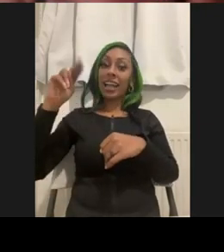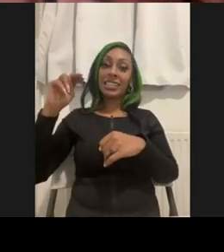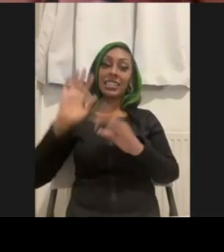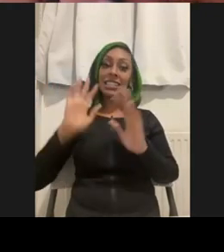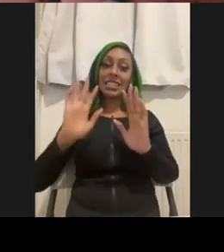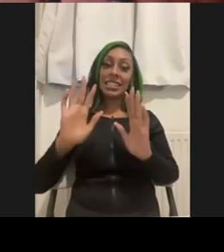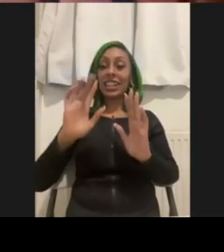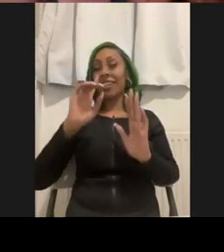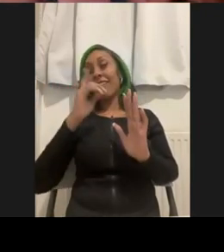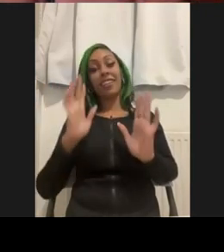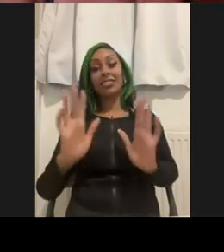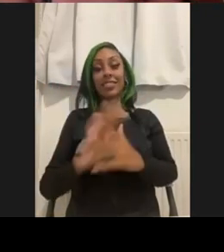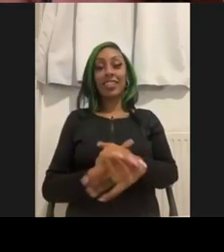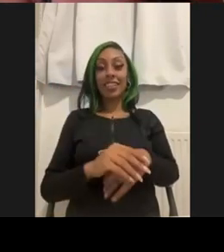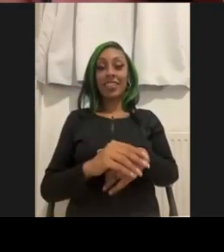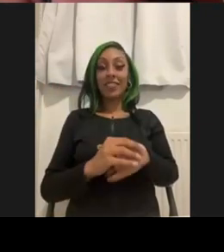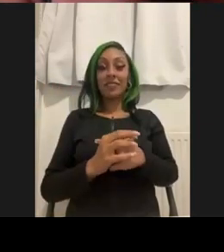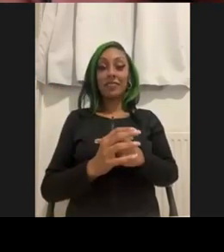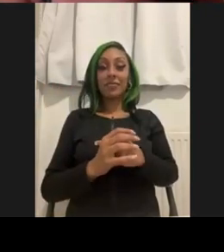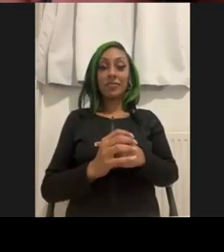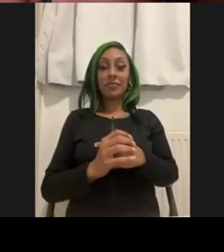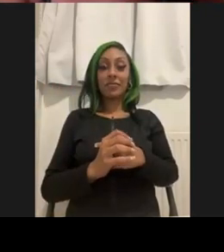that's not how it works renting in London.